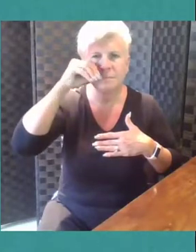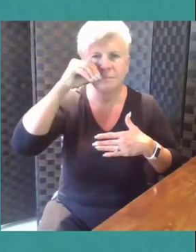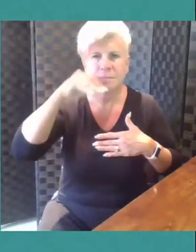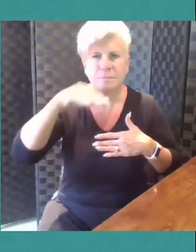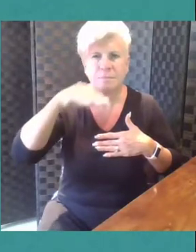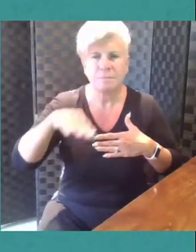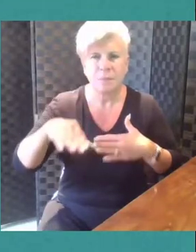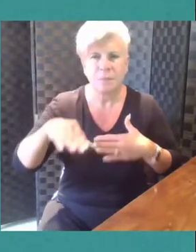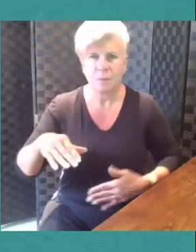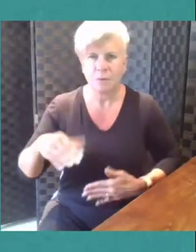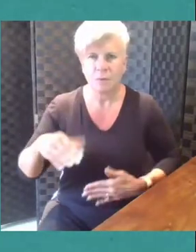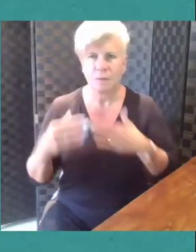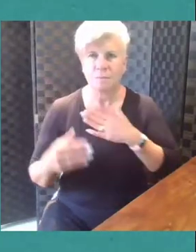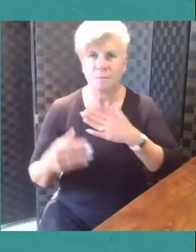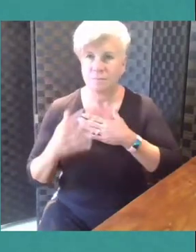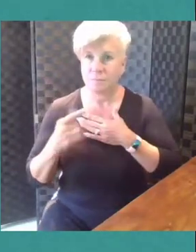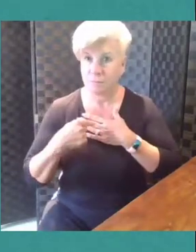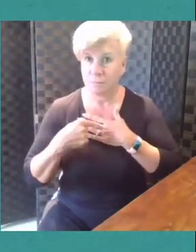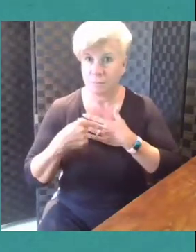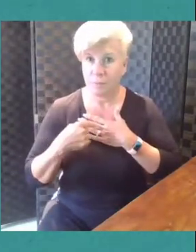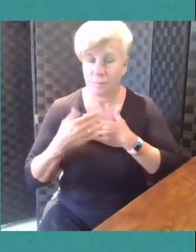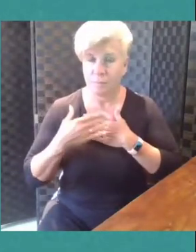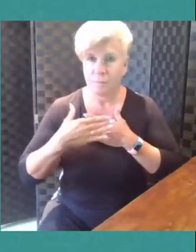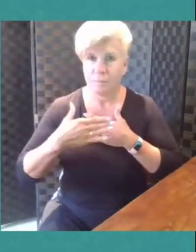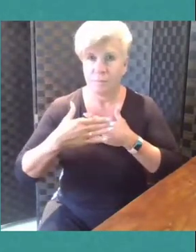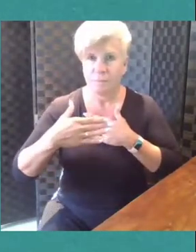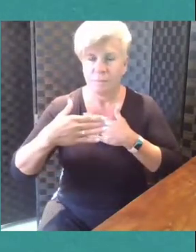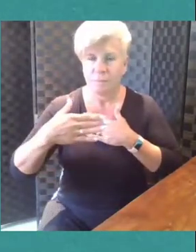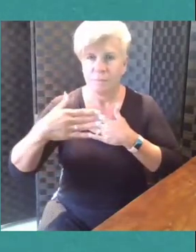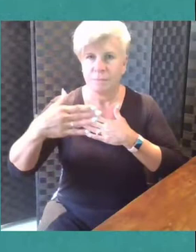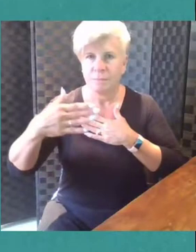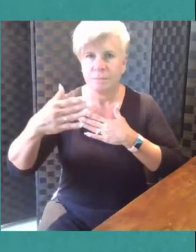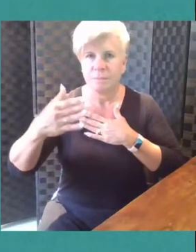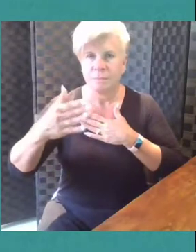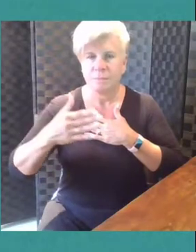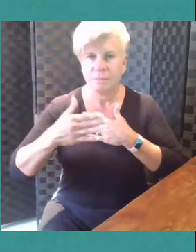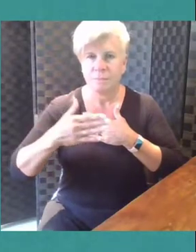Rest one hand on your chest. Can you feel your breath?